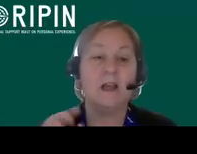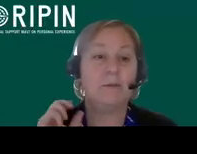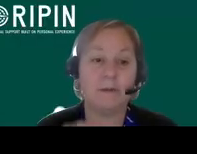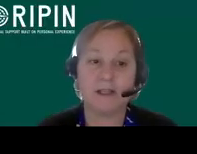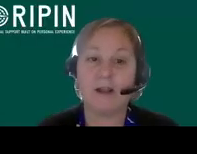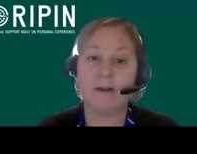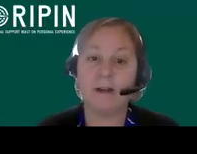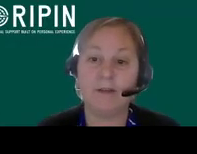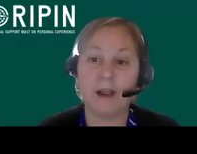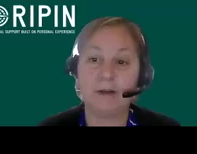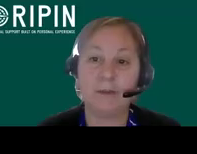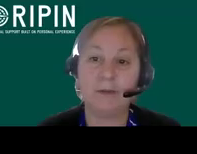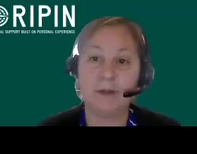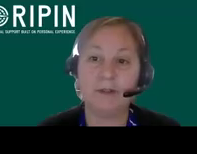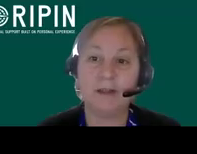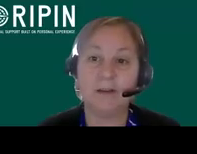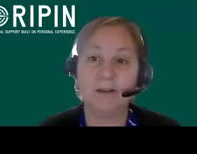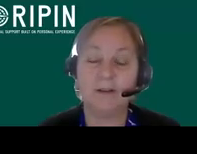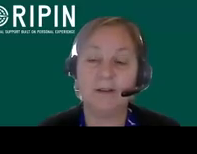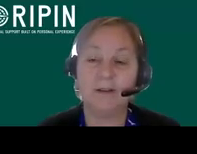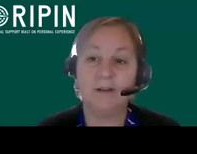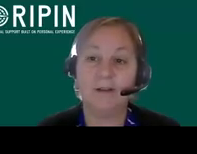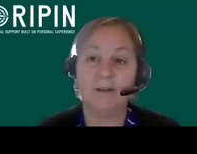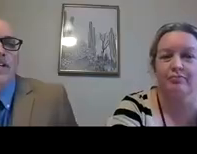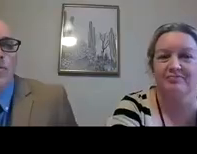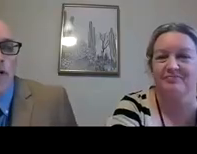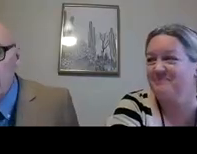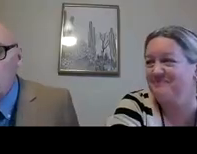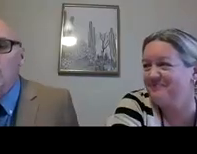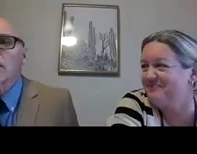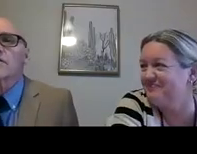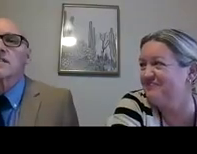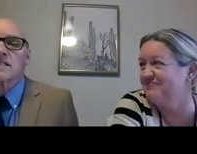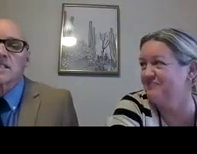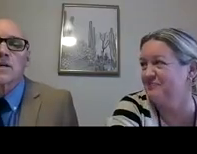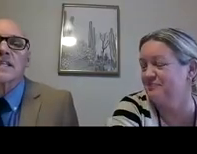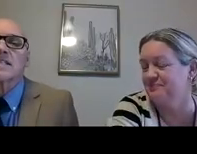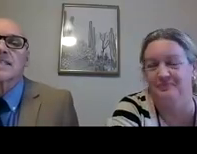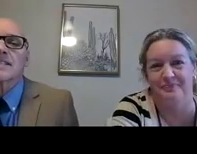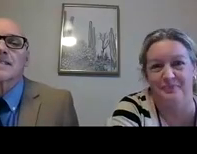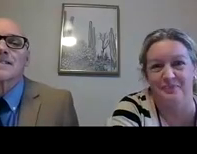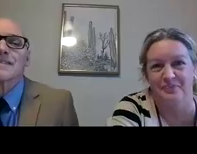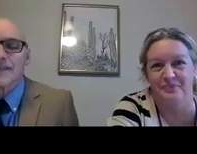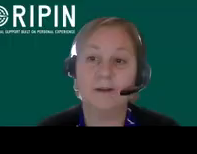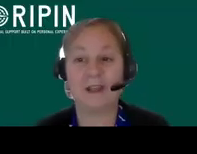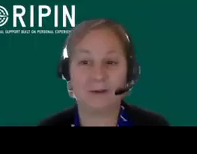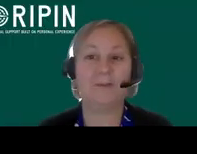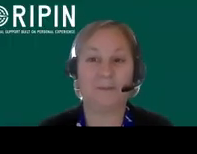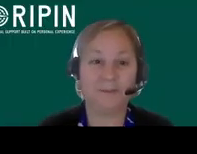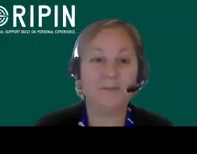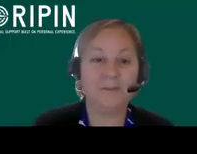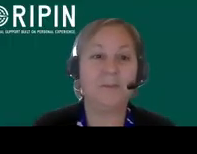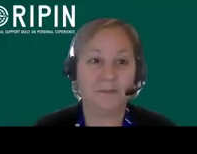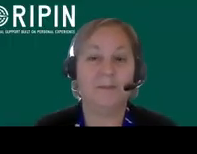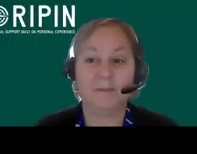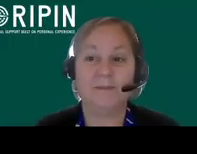Health Centers. What was the acronym you were using? Sorry, Community Mental Health Centers, CMHCs. Thank you, thank